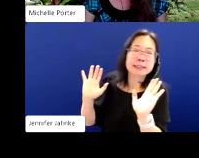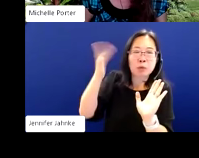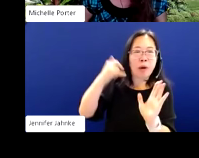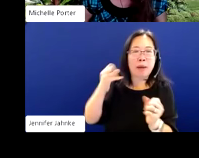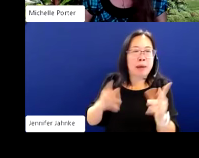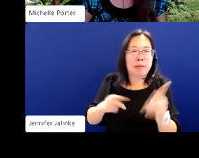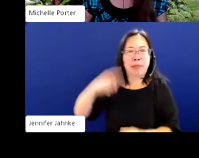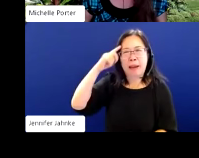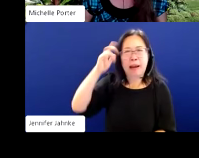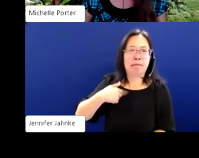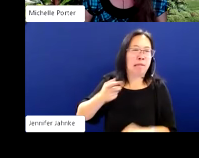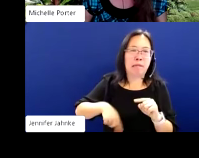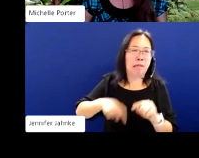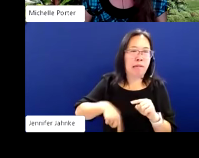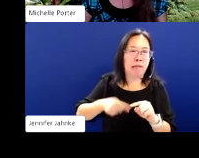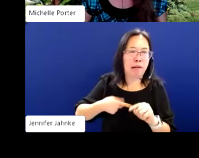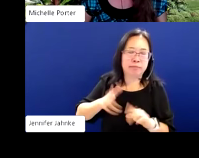old.